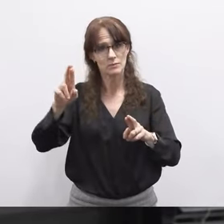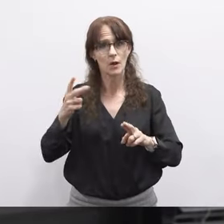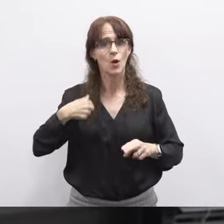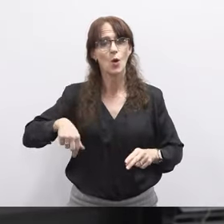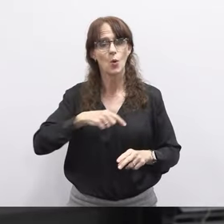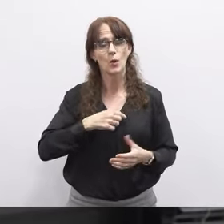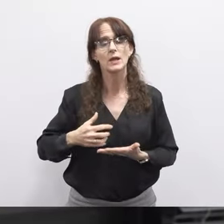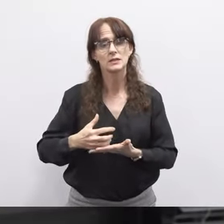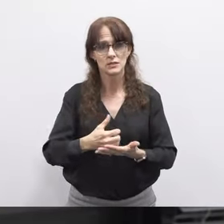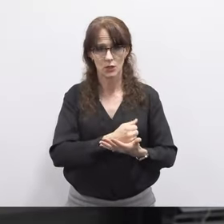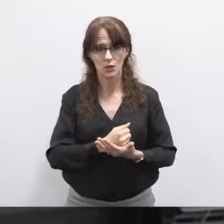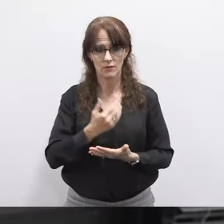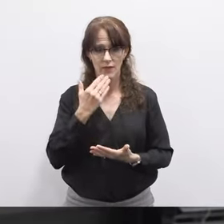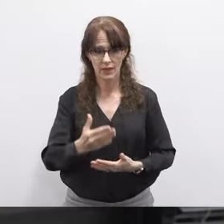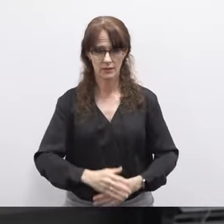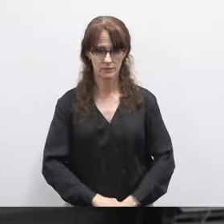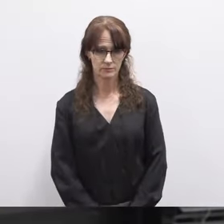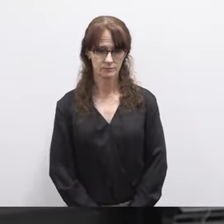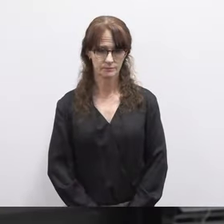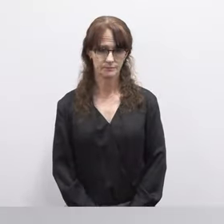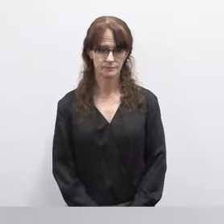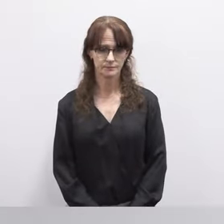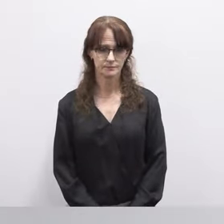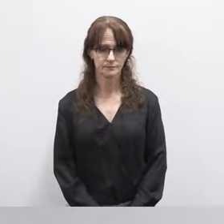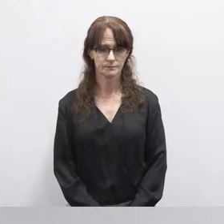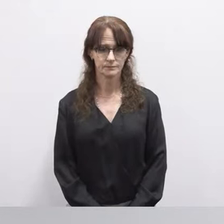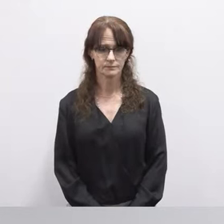we deserve. Thank you. Thank you.